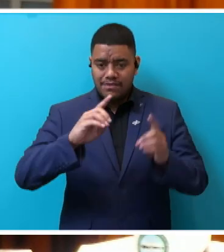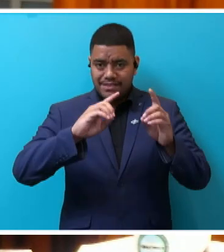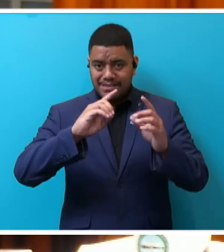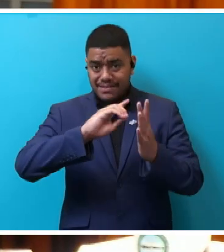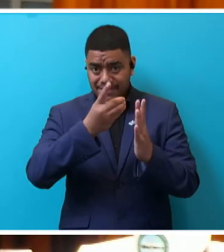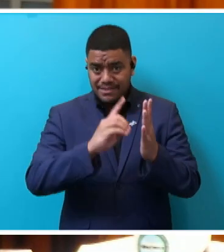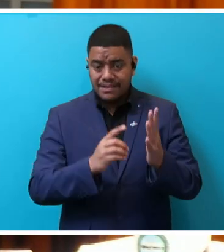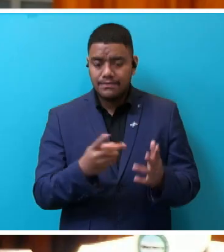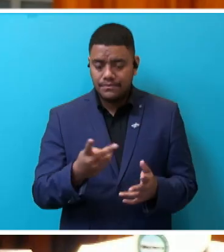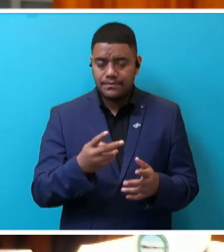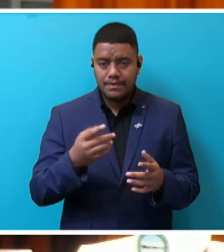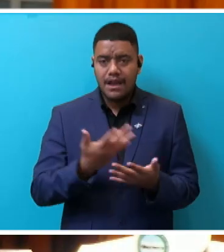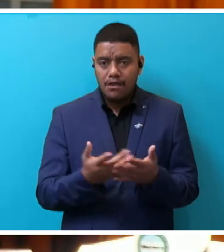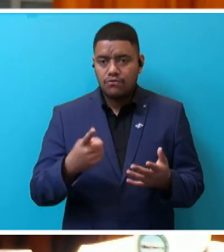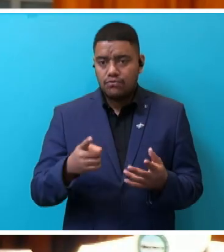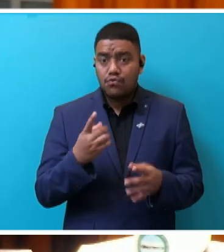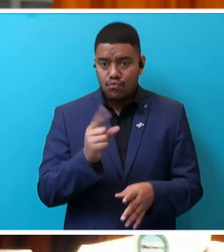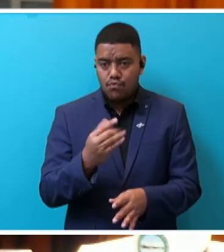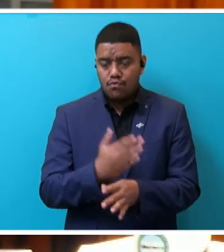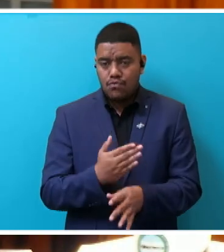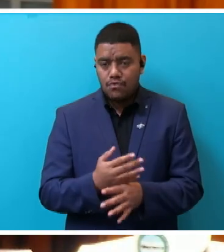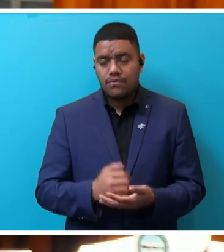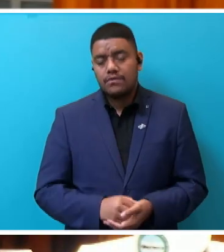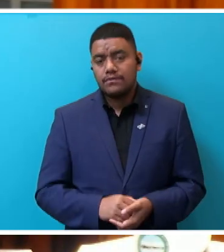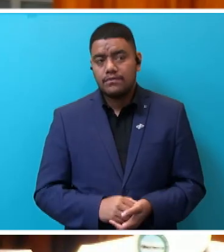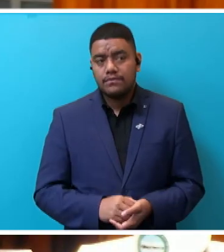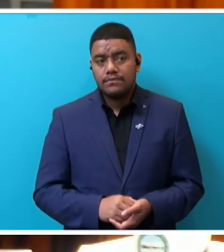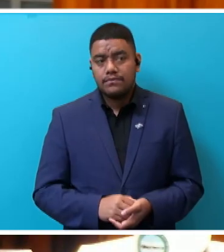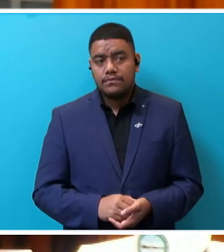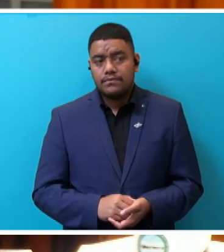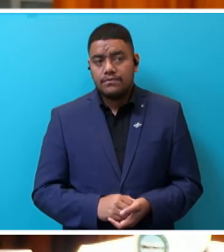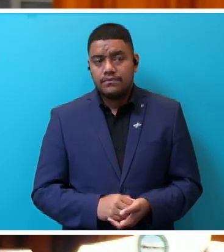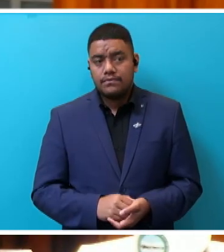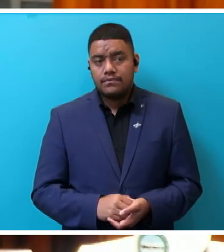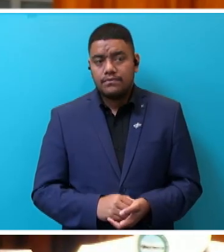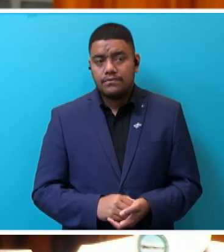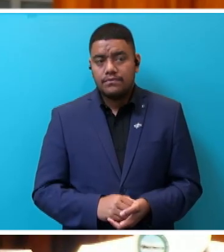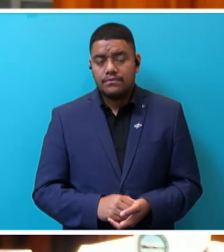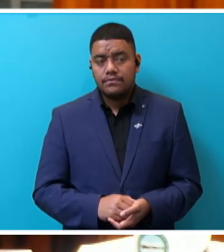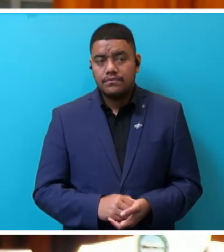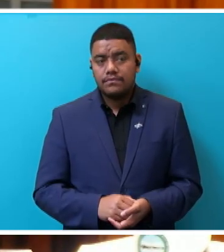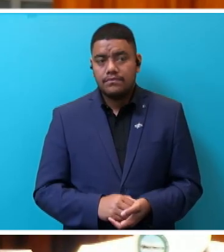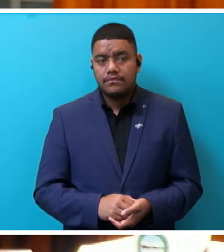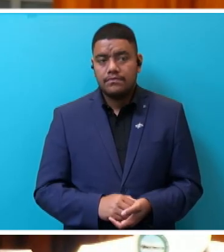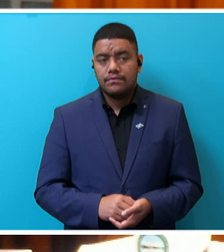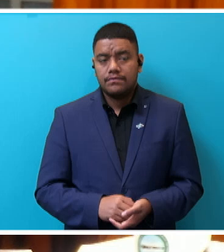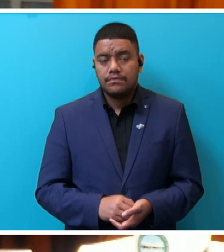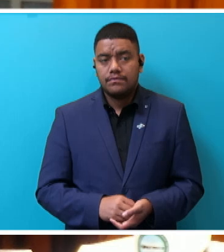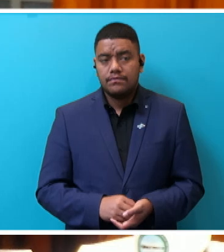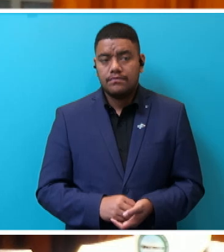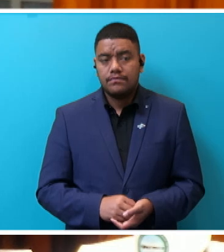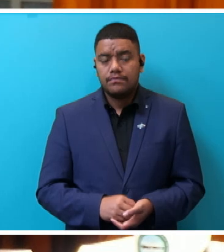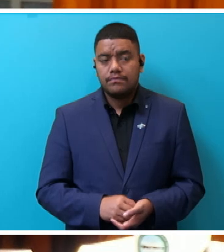between themselves what is the modality of cooperation that they would want to enter into in the exploration